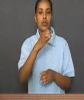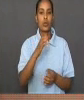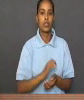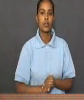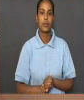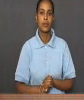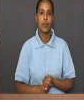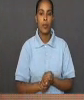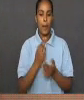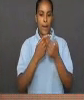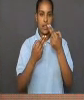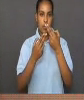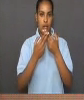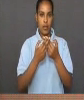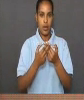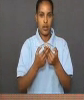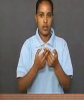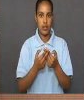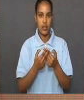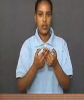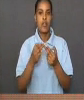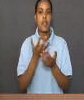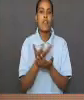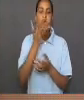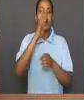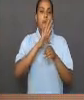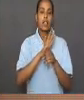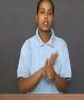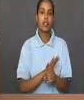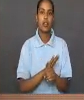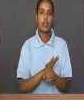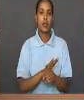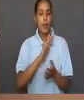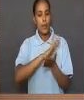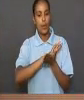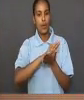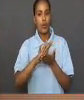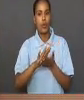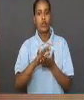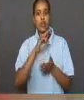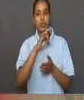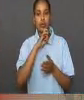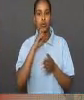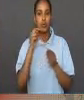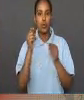solution multiplied by the vapor pressure of the pure solute.